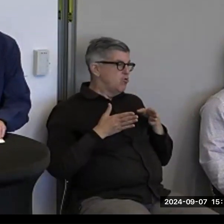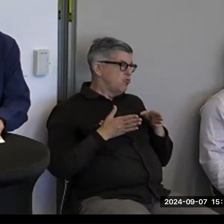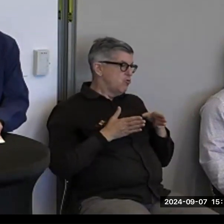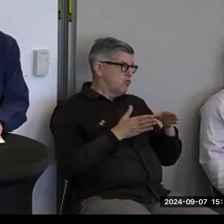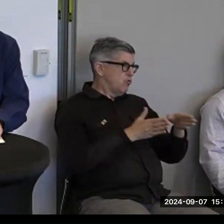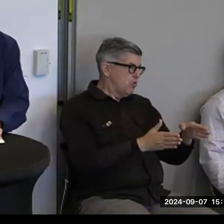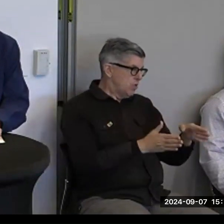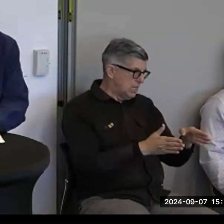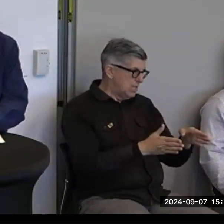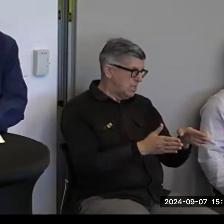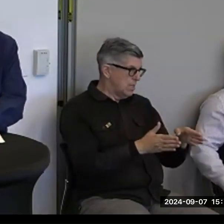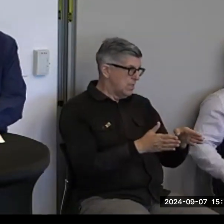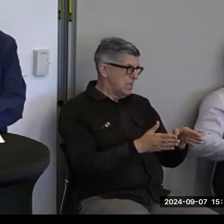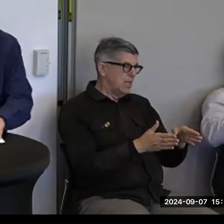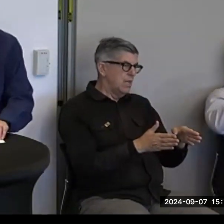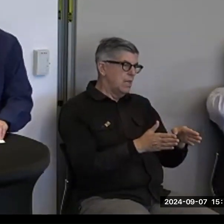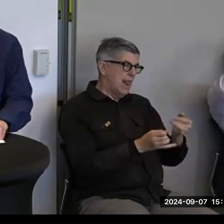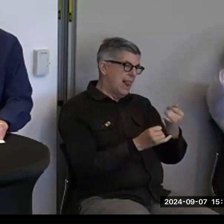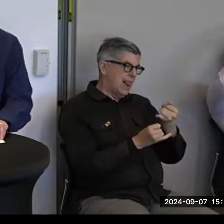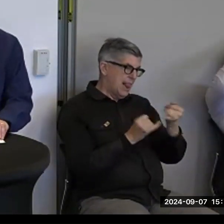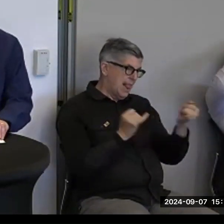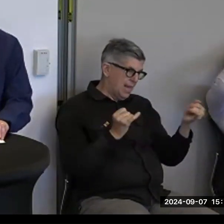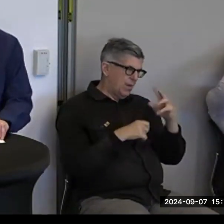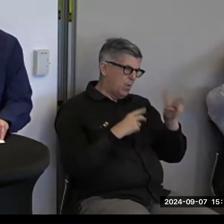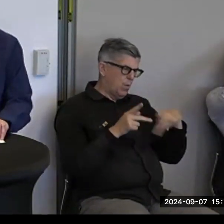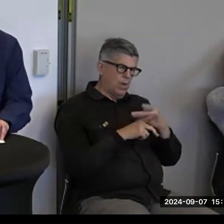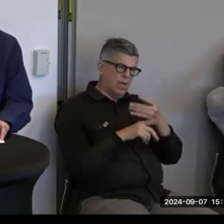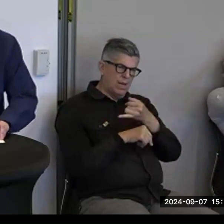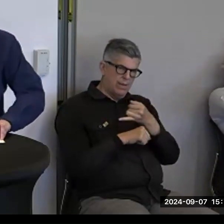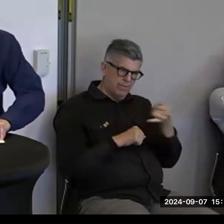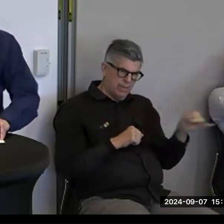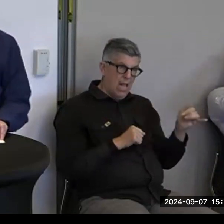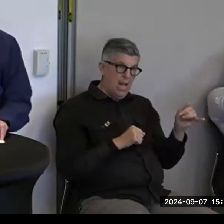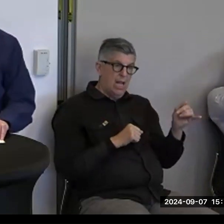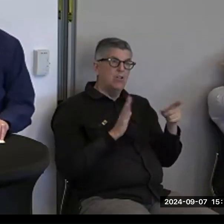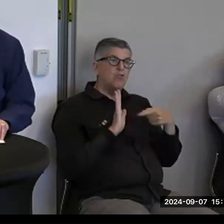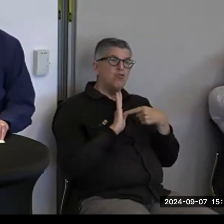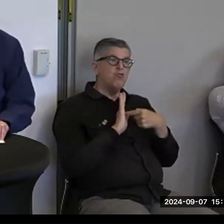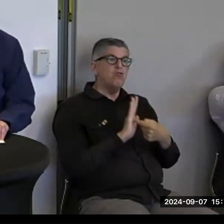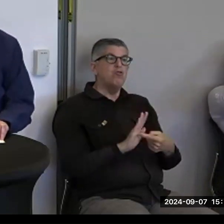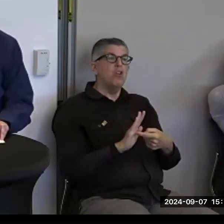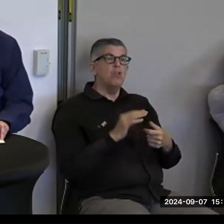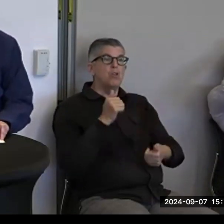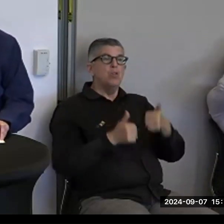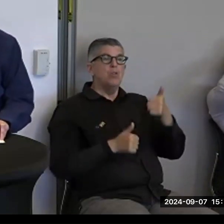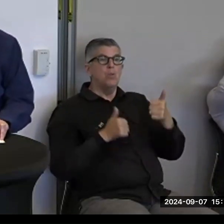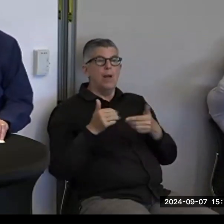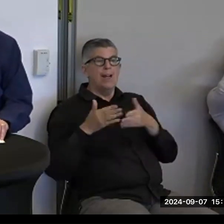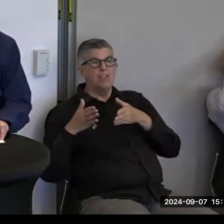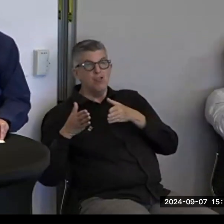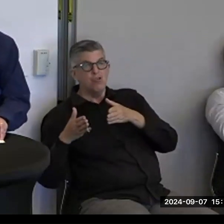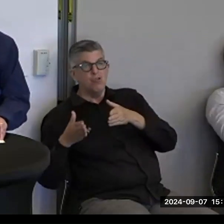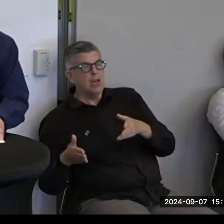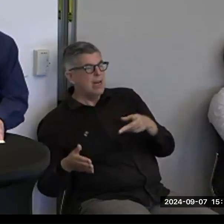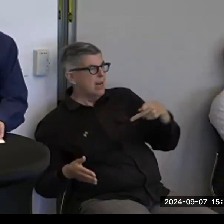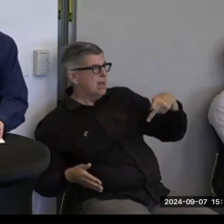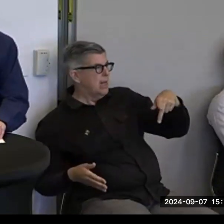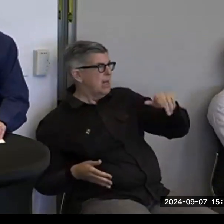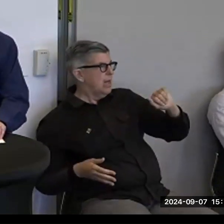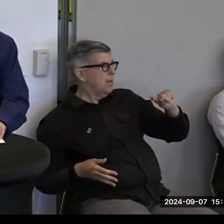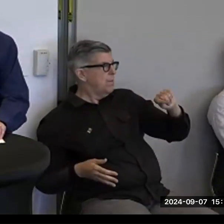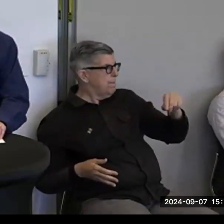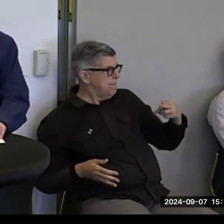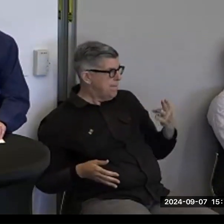of lines are being used to signify streets. Paths, railroads